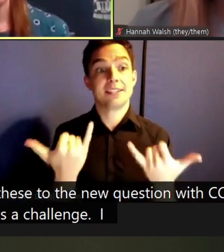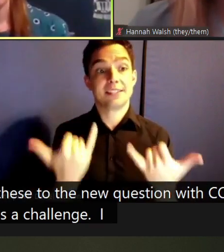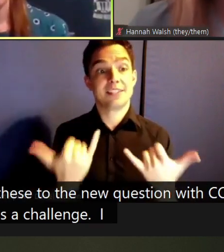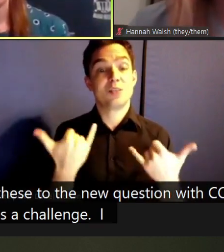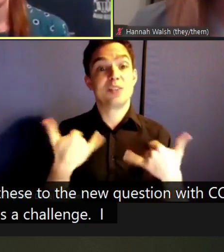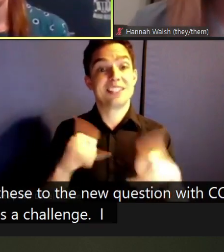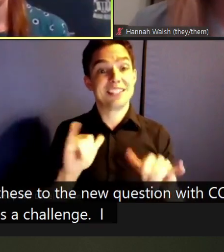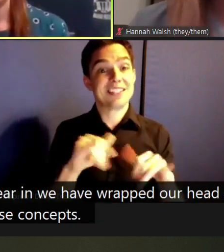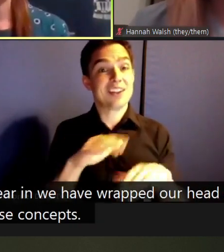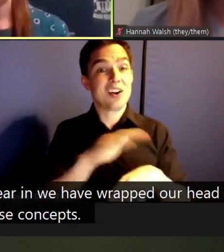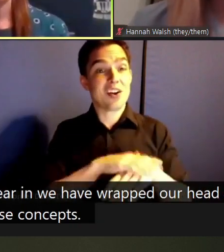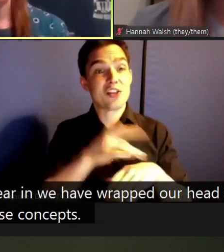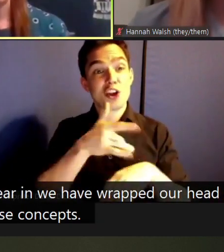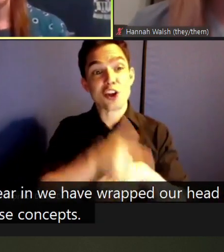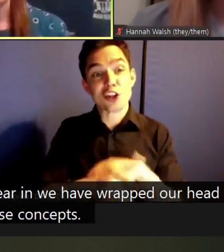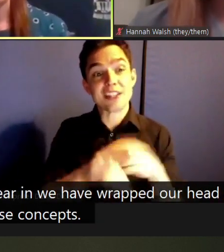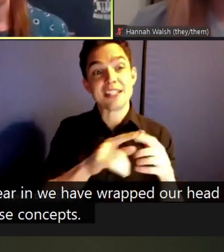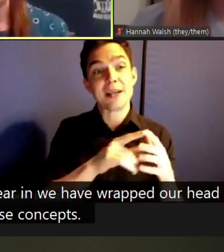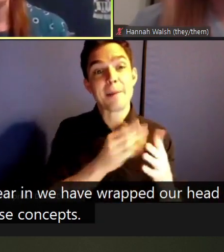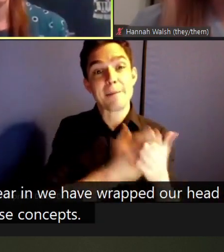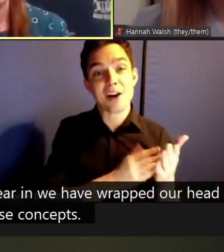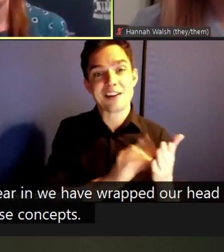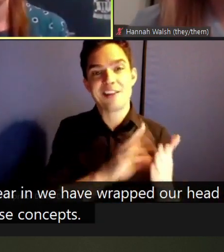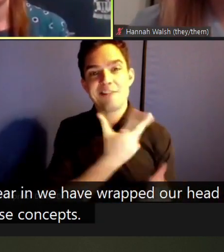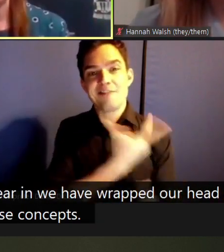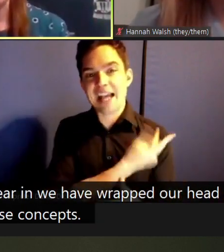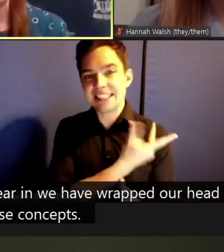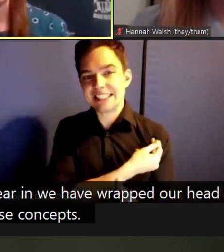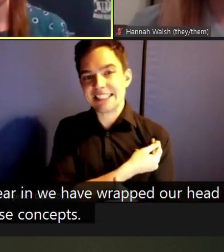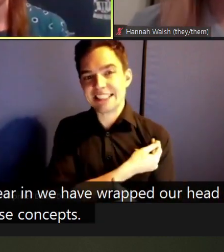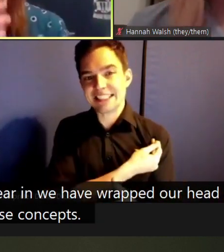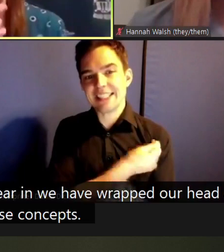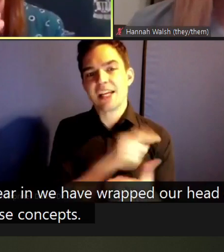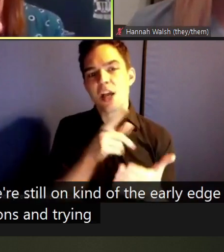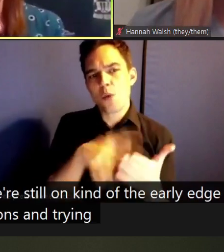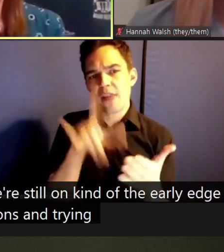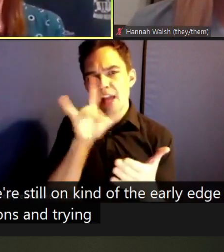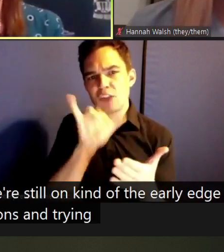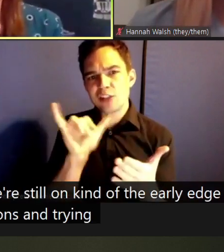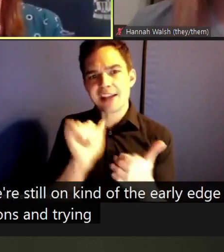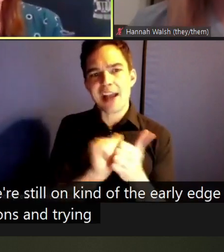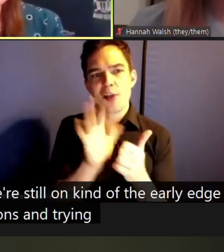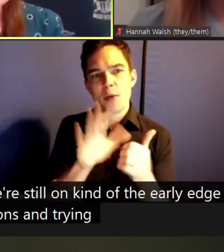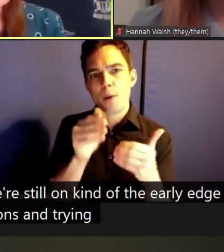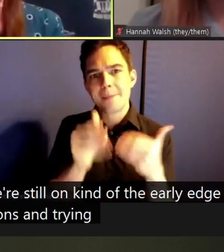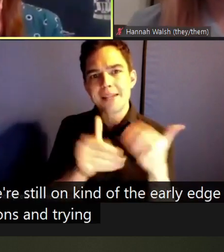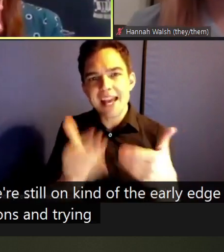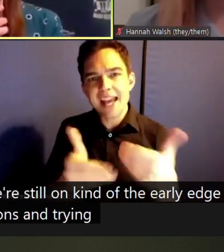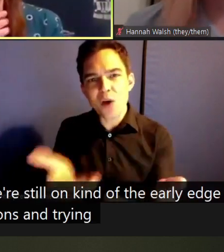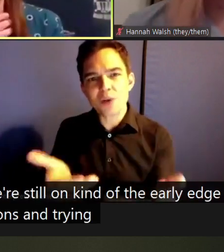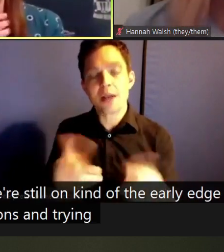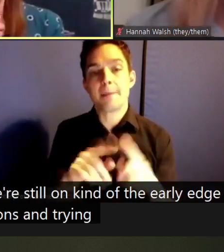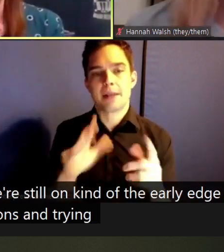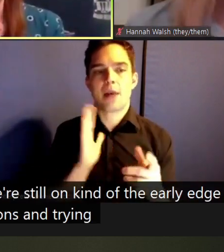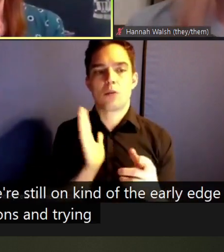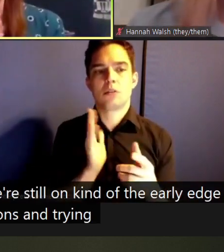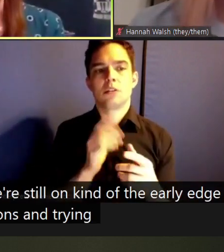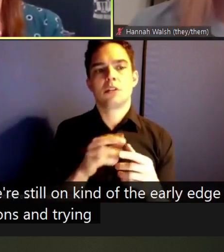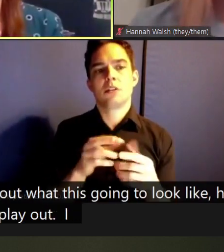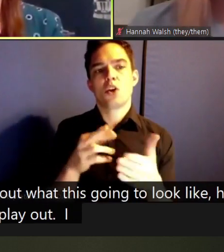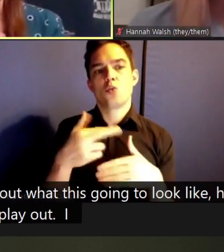of vaccinations and trying to figure out what this is going to look like, how it's going to play out. I do want to reference a couple of